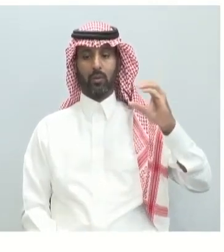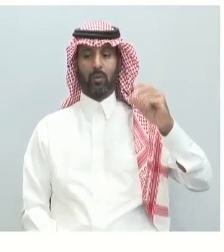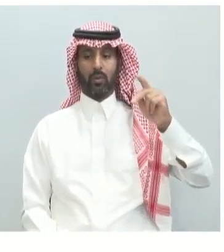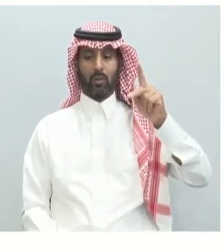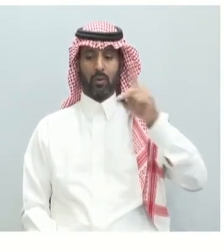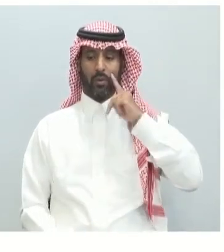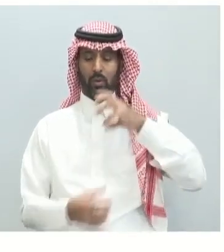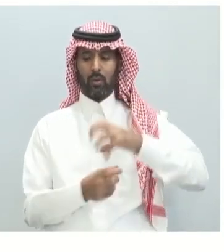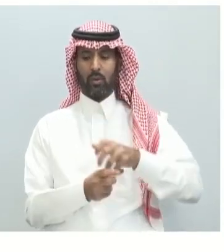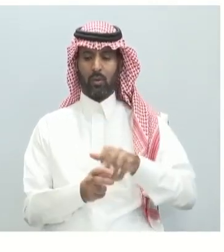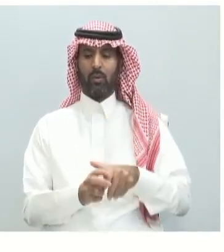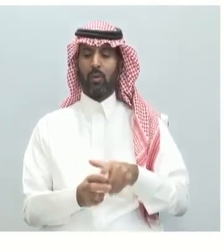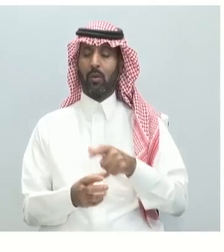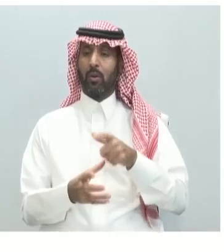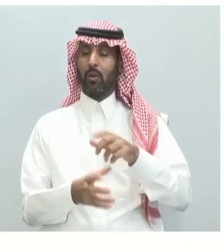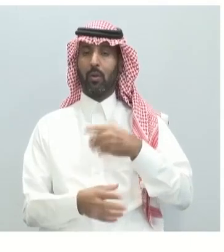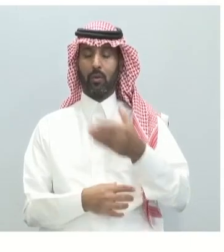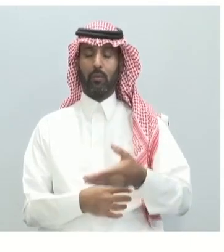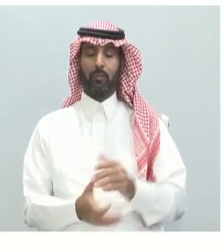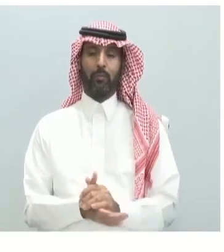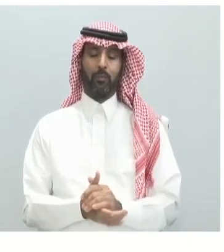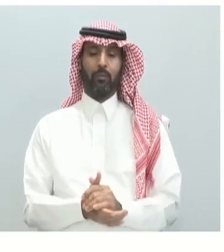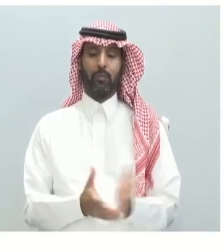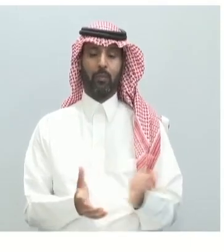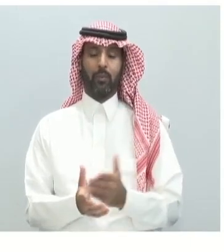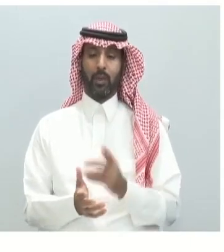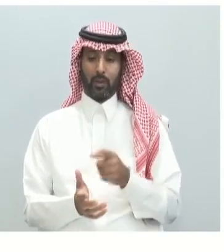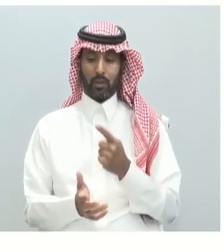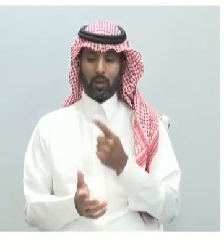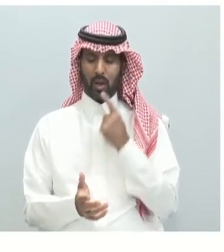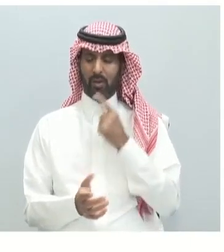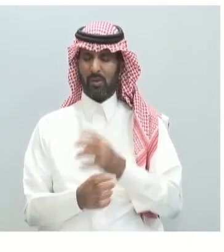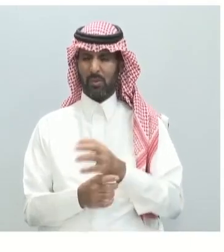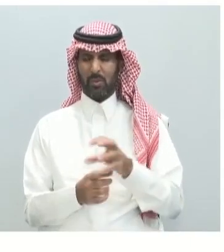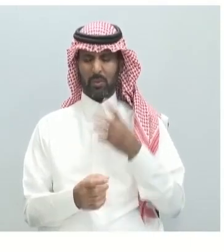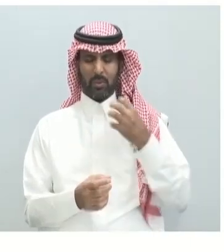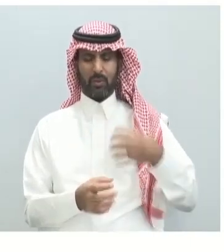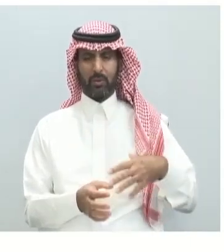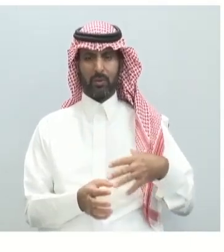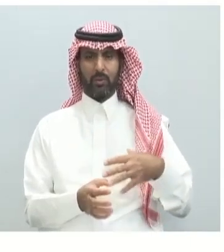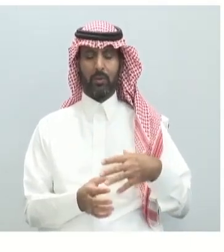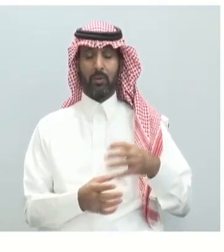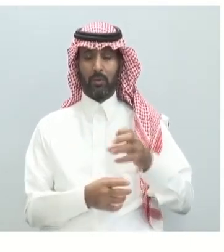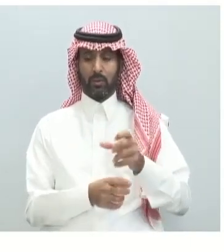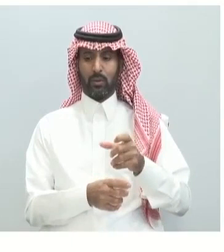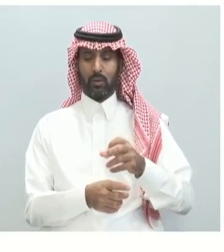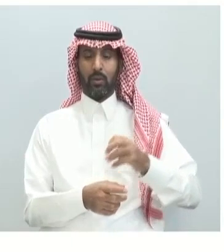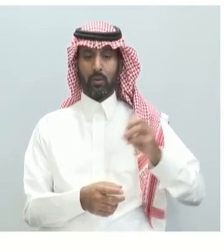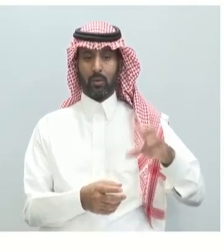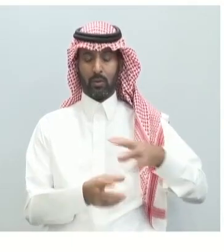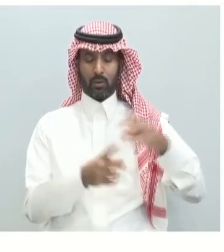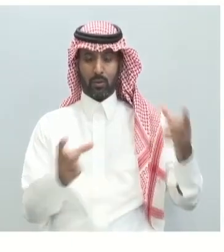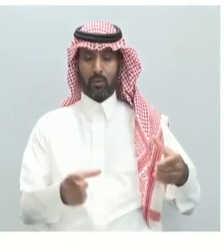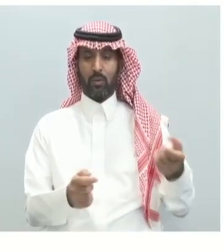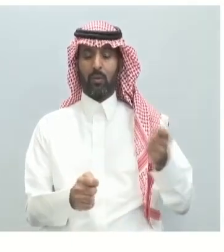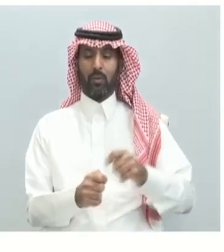I usually recycle them. Again, Elizabeth, true. But if I get tired of it, if I get tired of carrying it, I can always